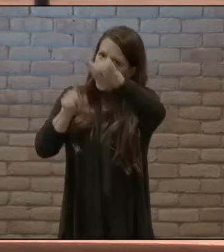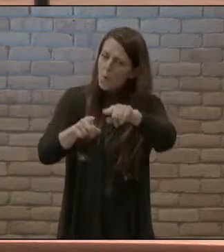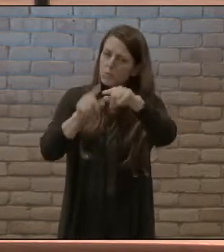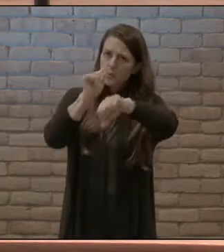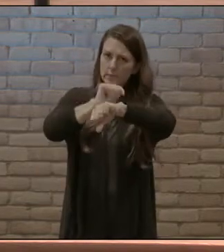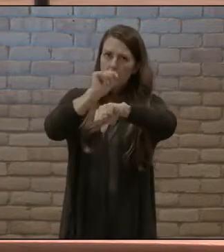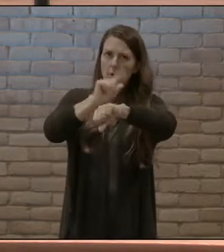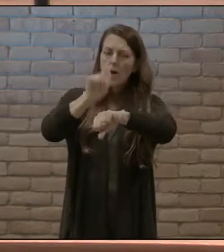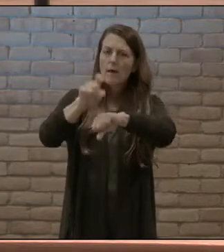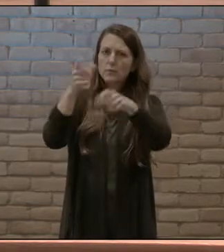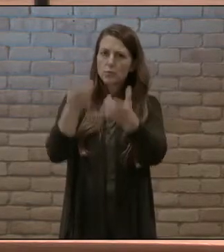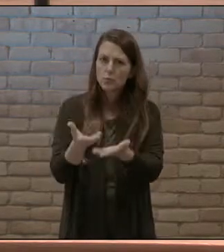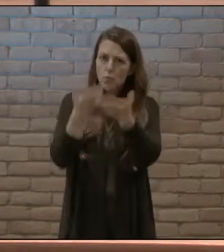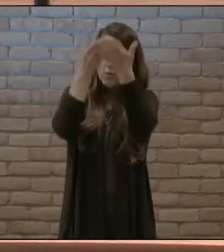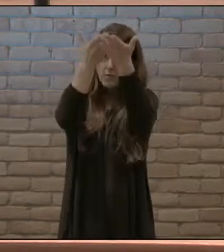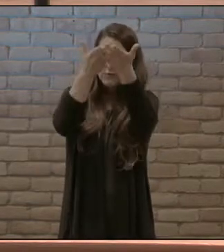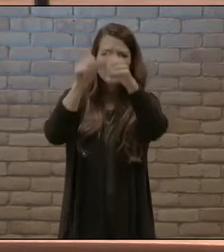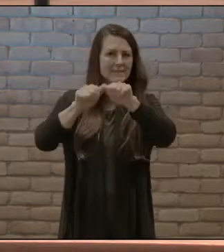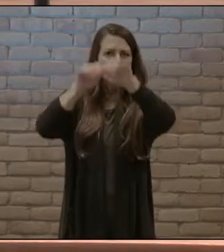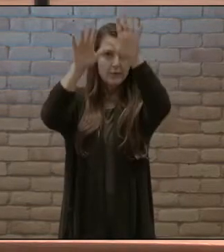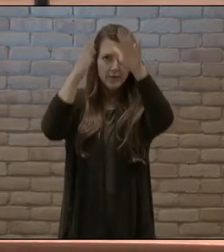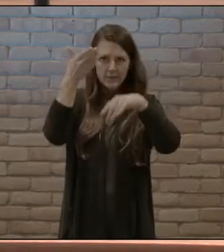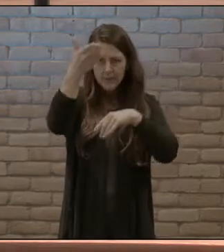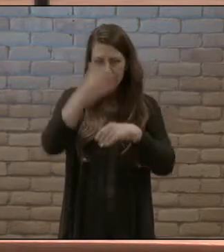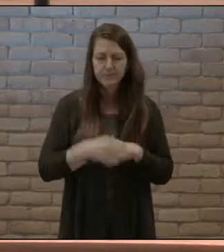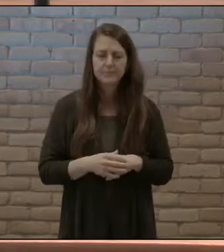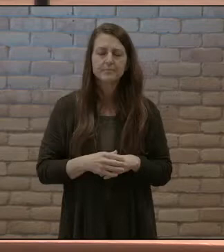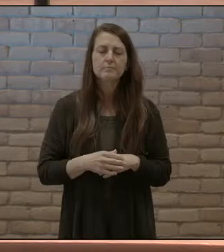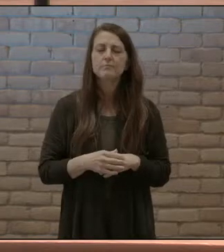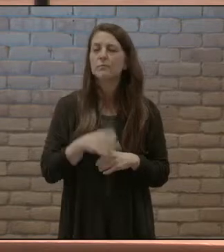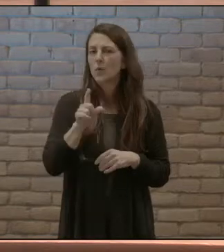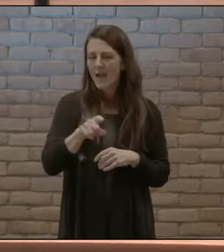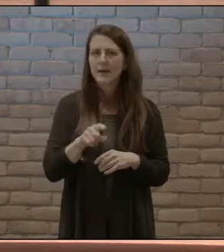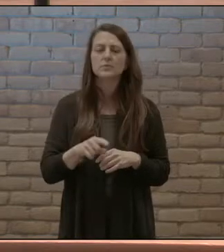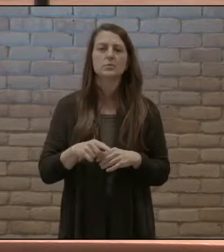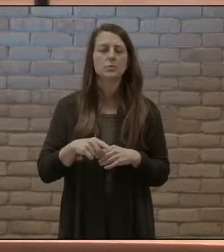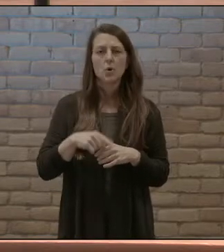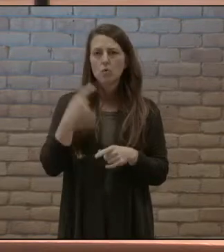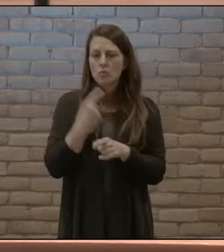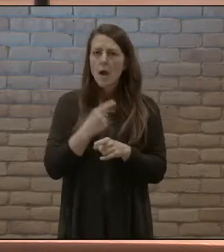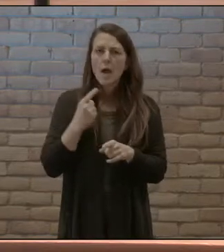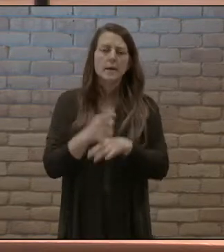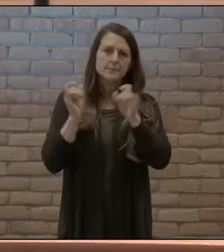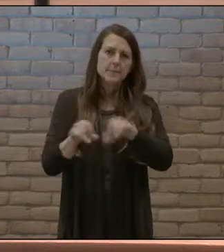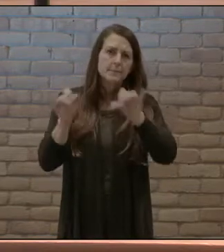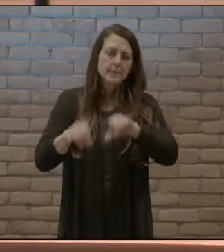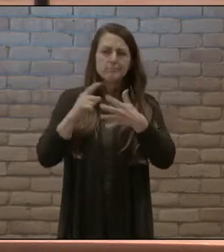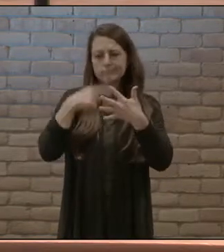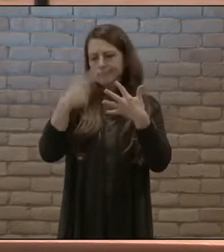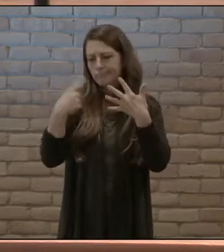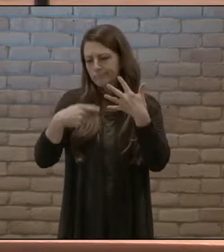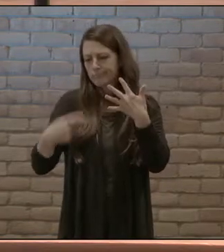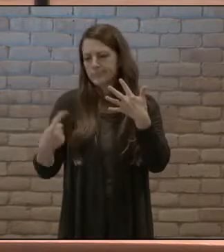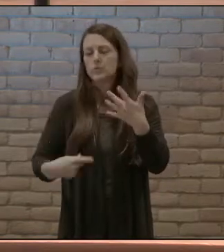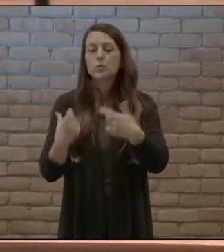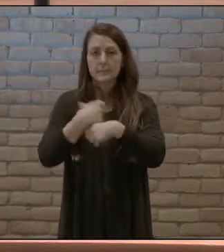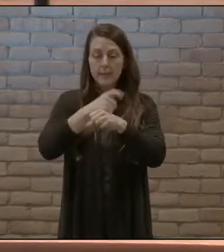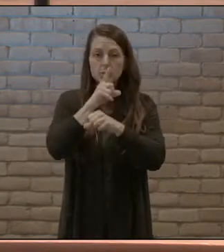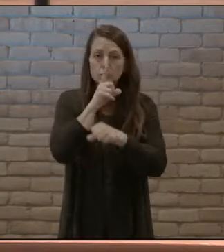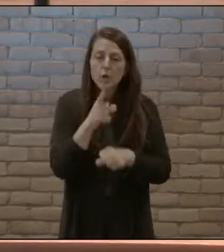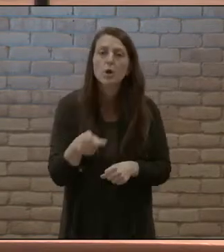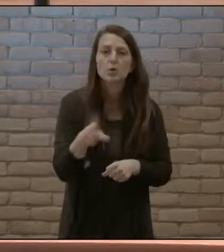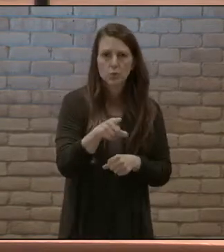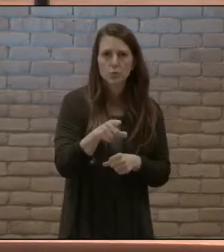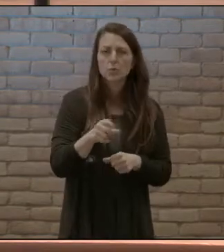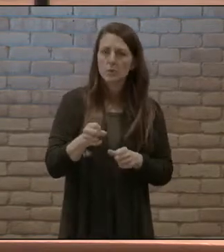to offer sacrifices in the temple, and you had to do all the right rituals and all the right things in the temple to make sure that you